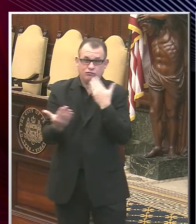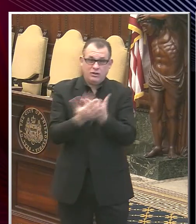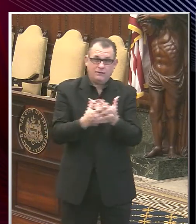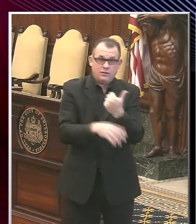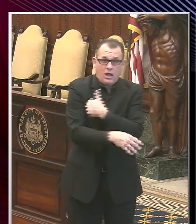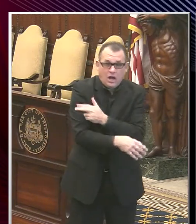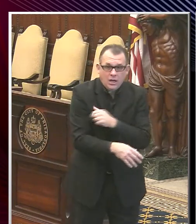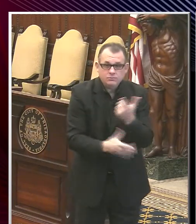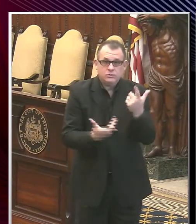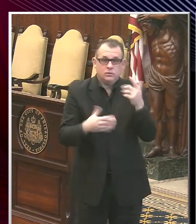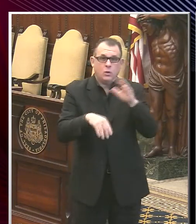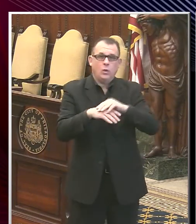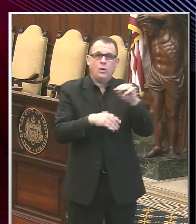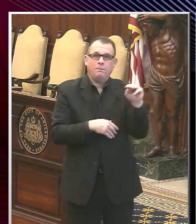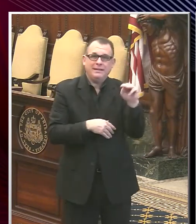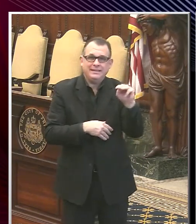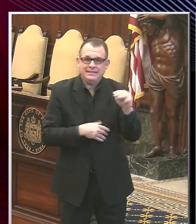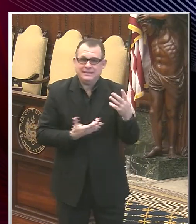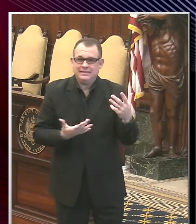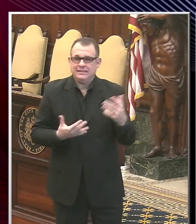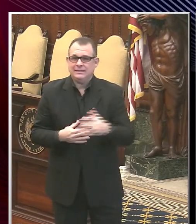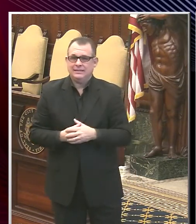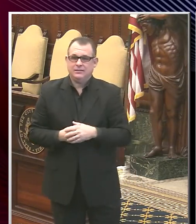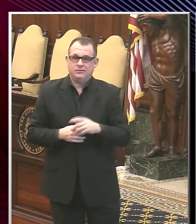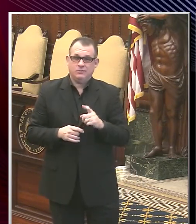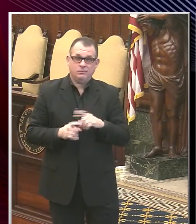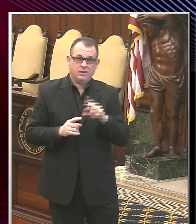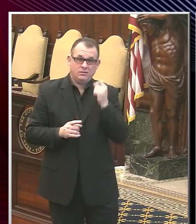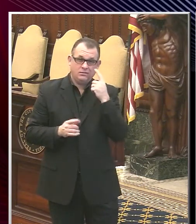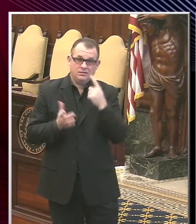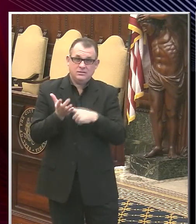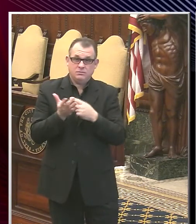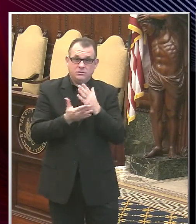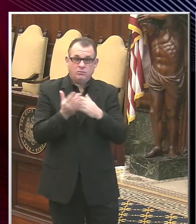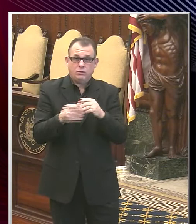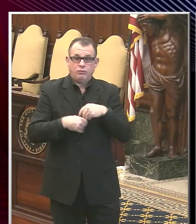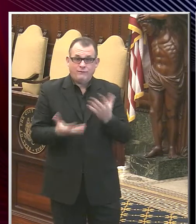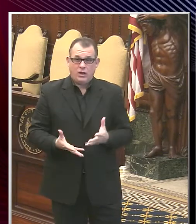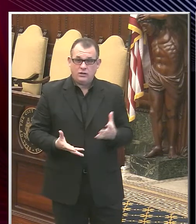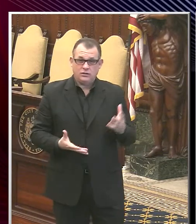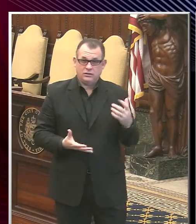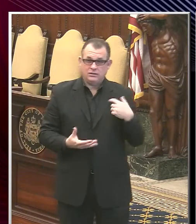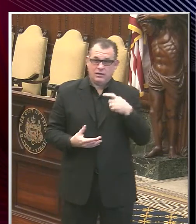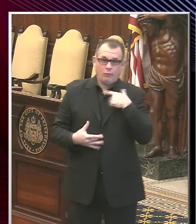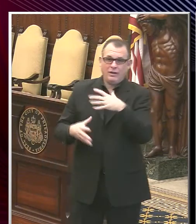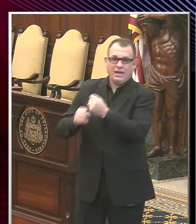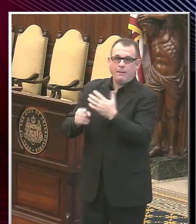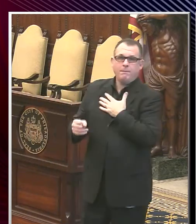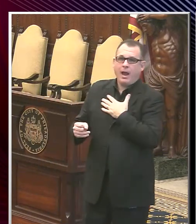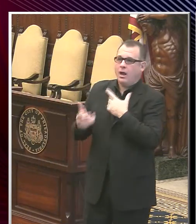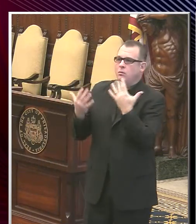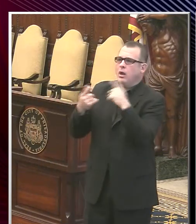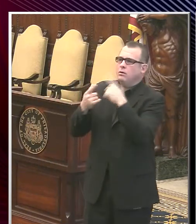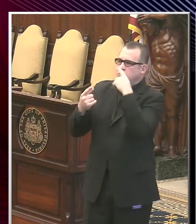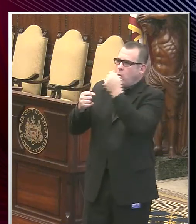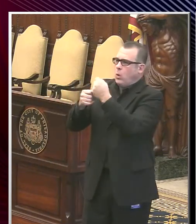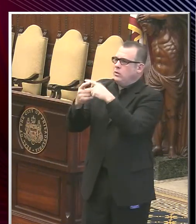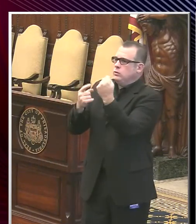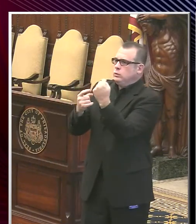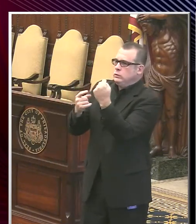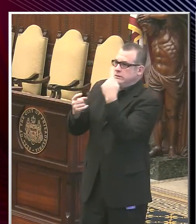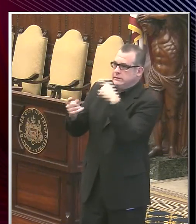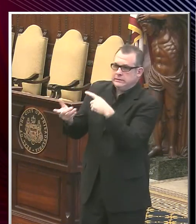at the practices or hospitals on Monday. But sometimes the providers will say, I don't want to receive my vaccine till